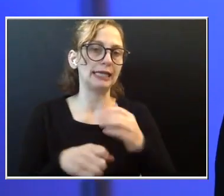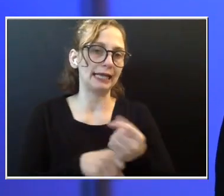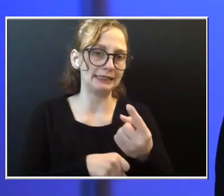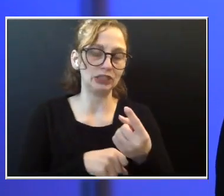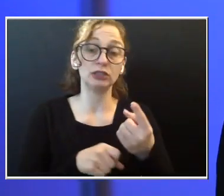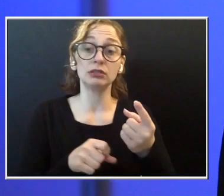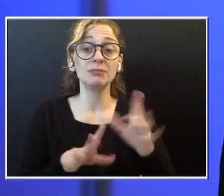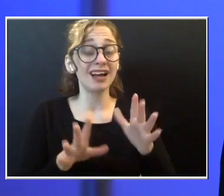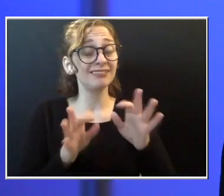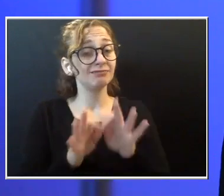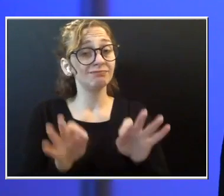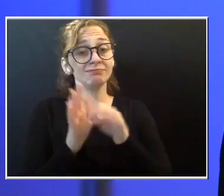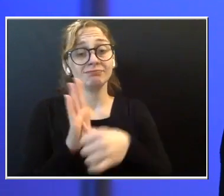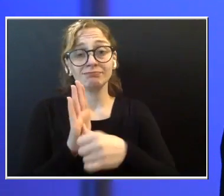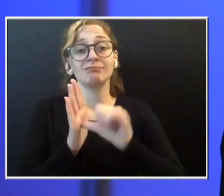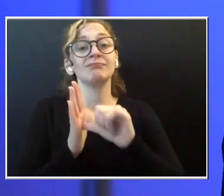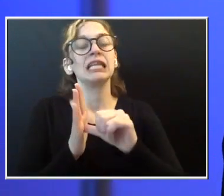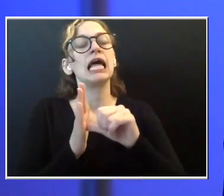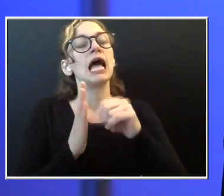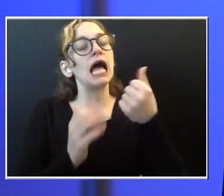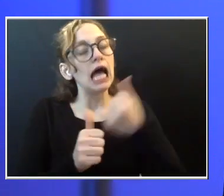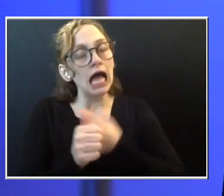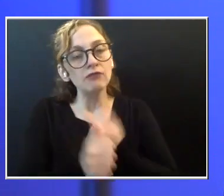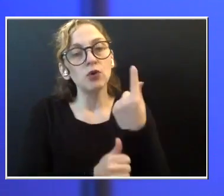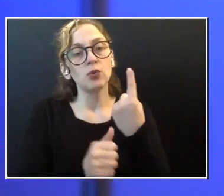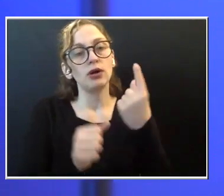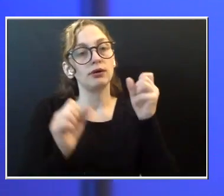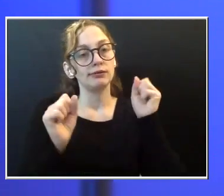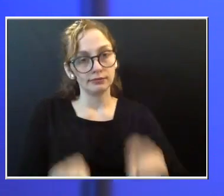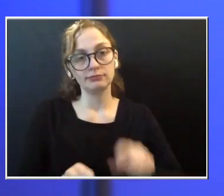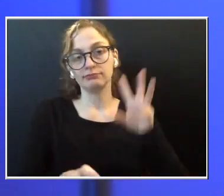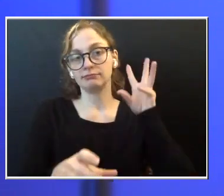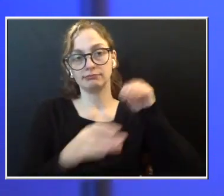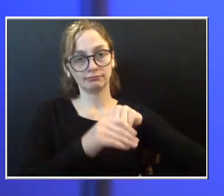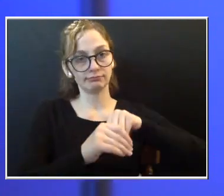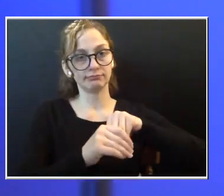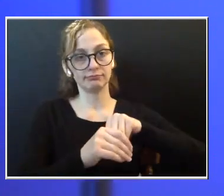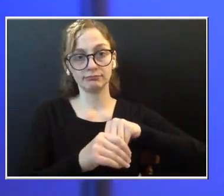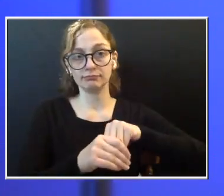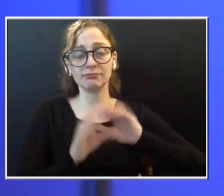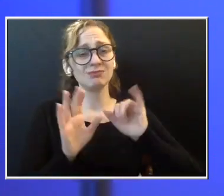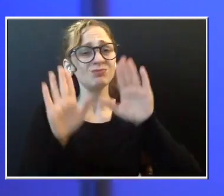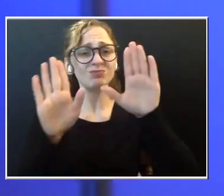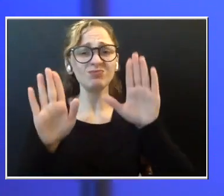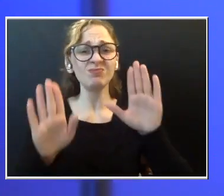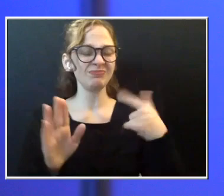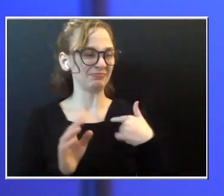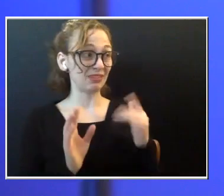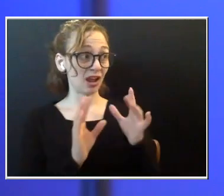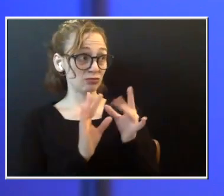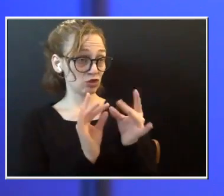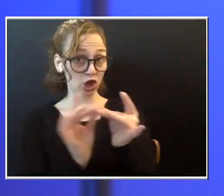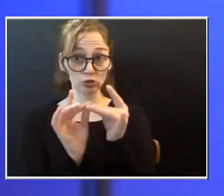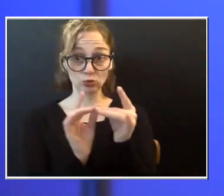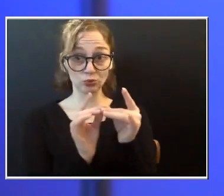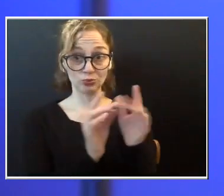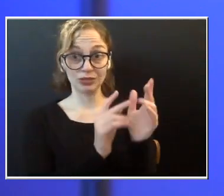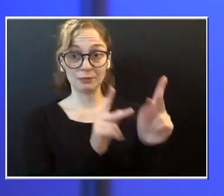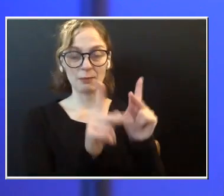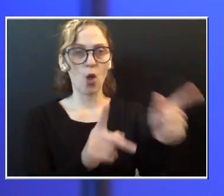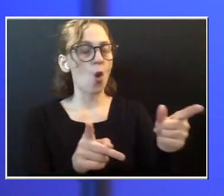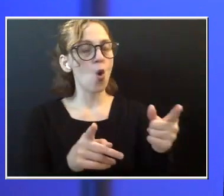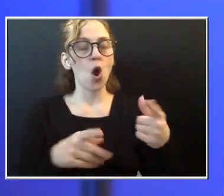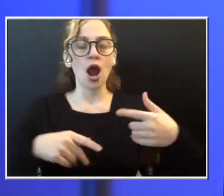can participate, and that's really good. I've talked to people who just can't wait to sign up, and I think that's